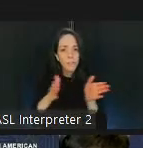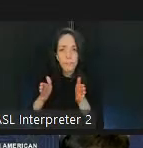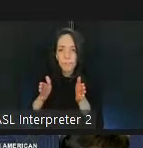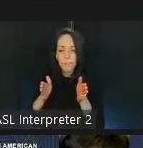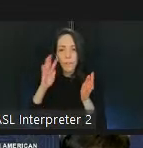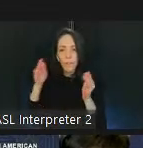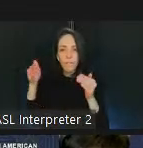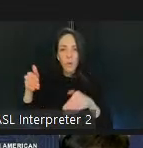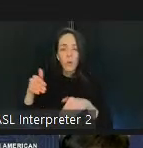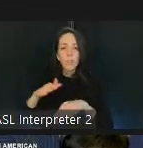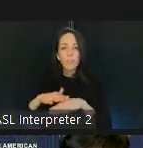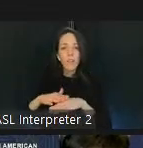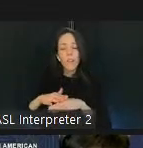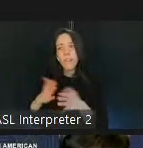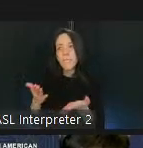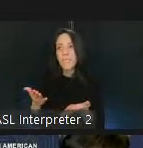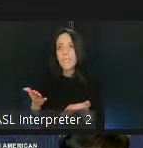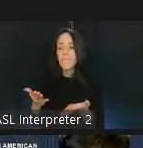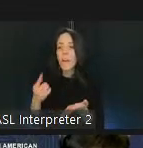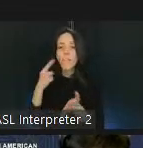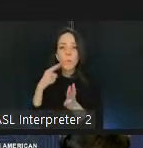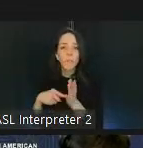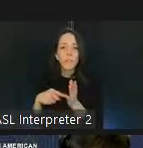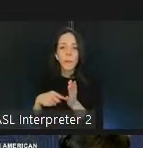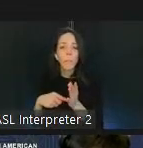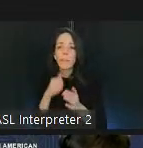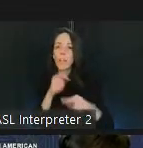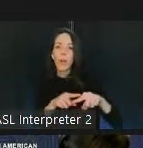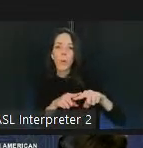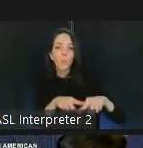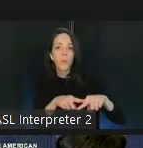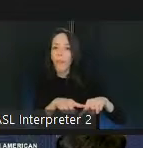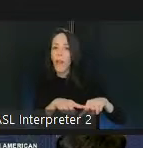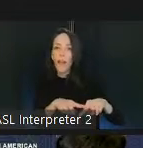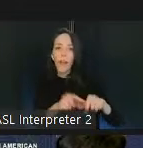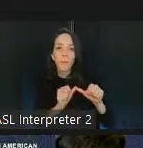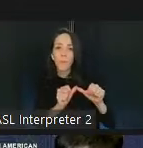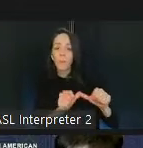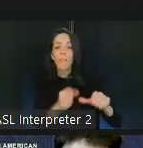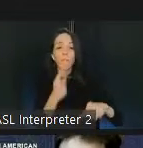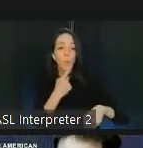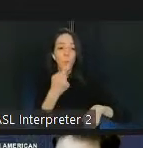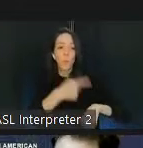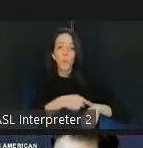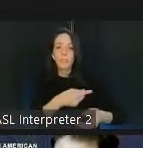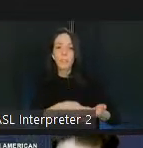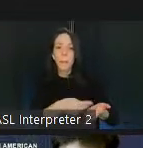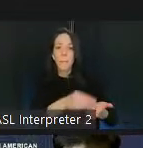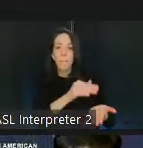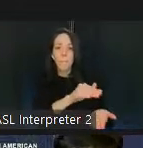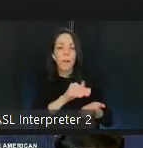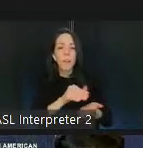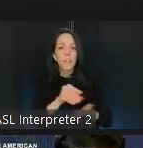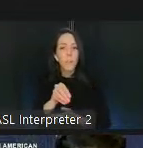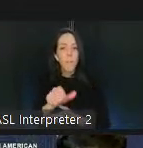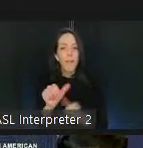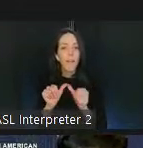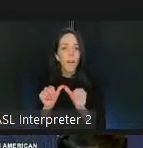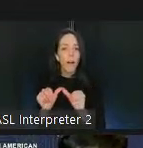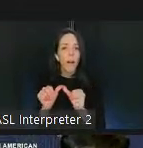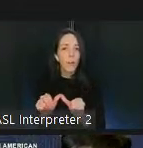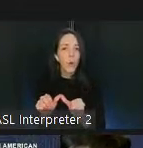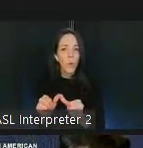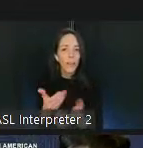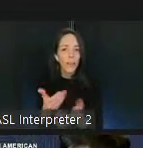less reliance on one-time dollars to fund ongoing expenses. If the